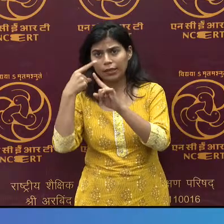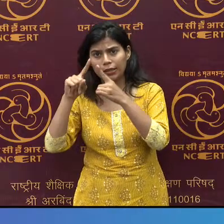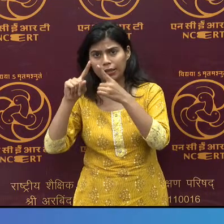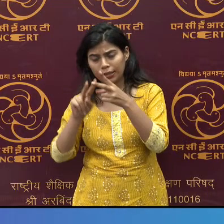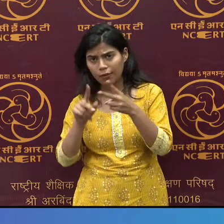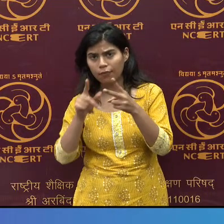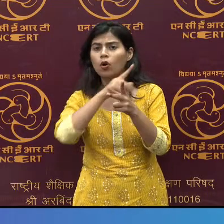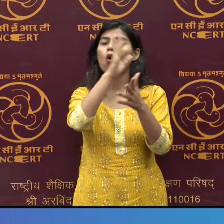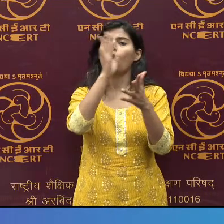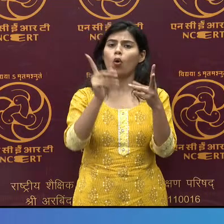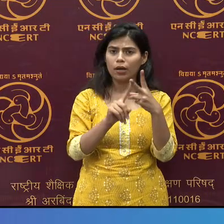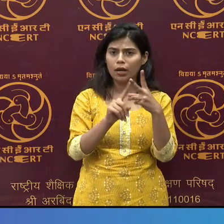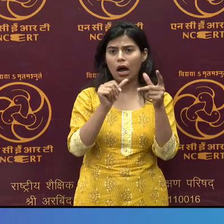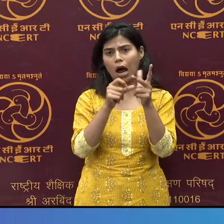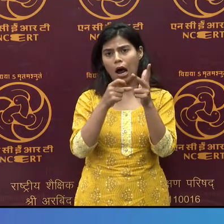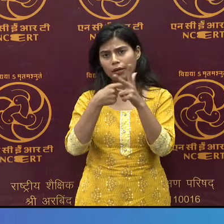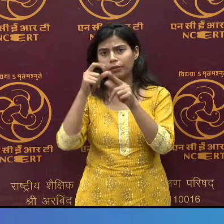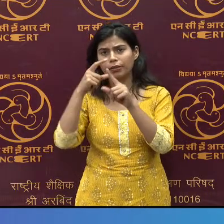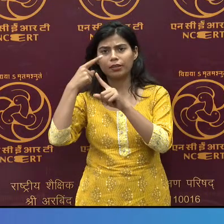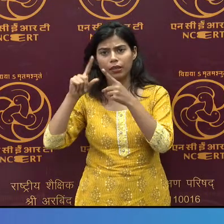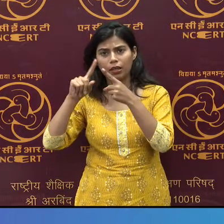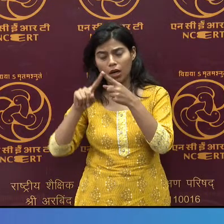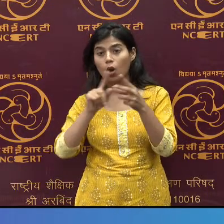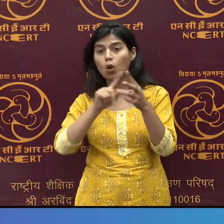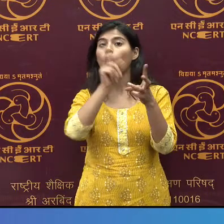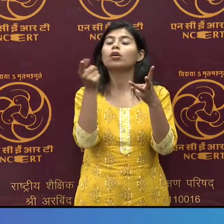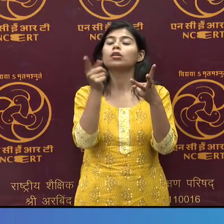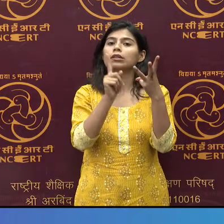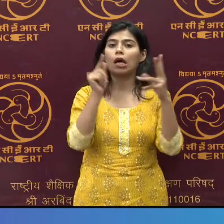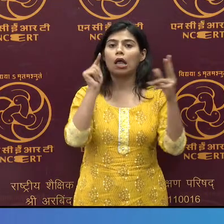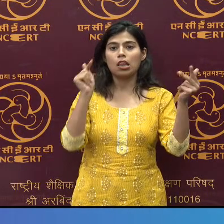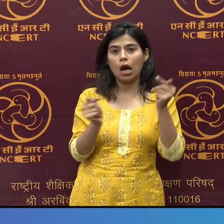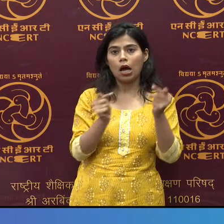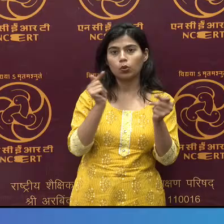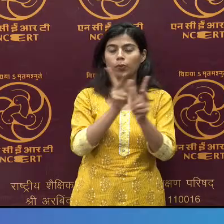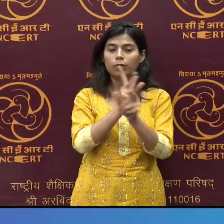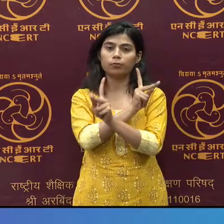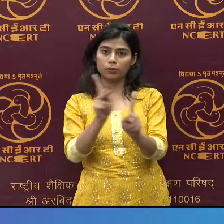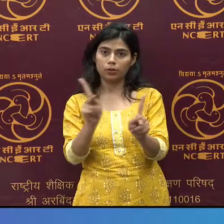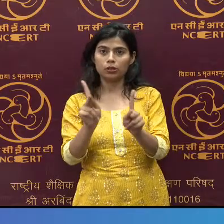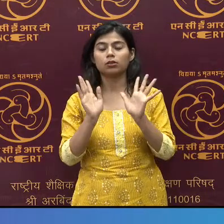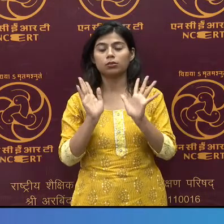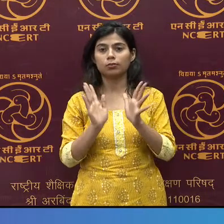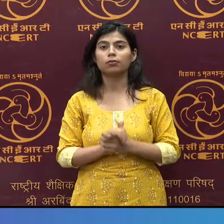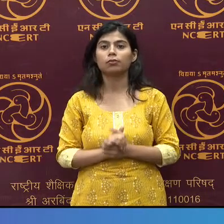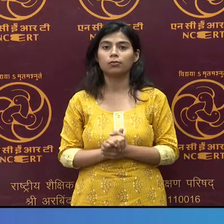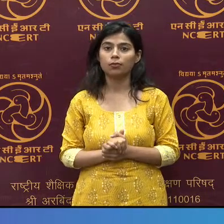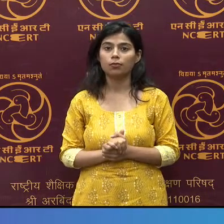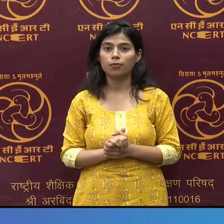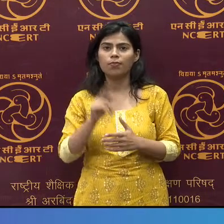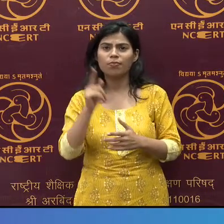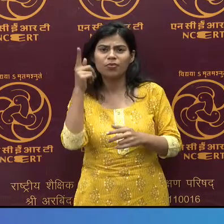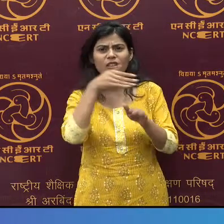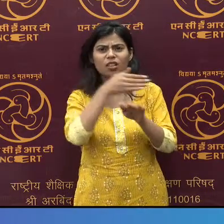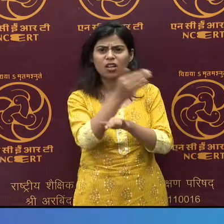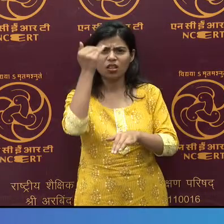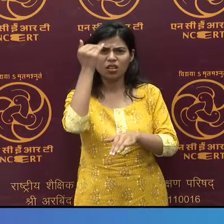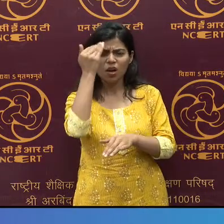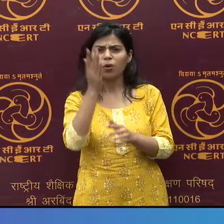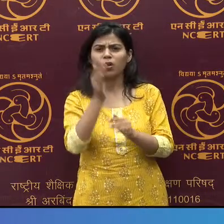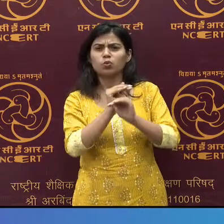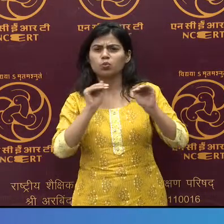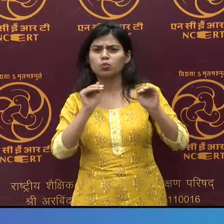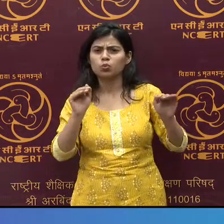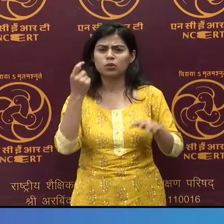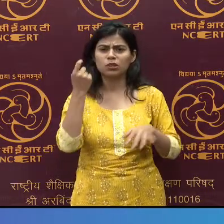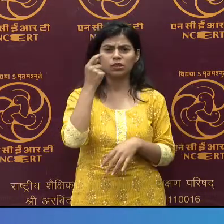expository article, or are we writing an argumentative piece? Ma'am, does it ever happen that the students, since they know a lot, Yes. like you